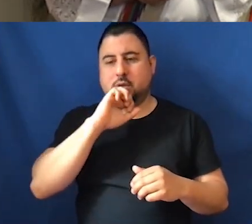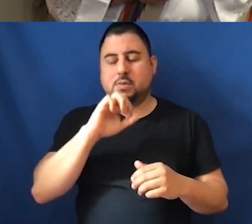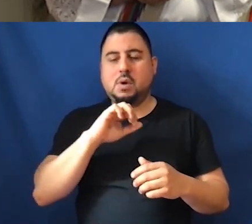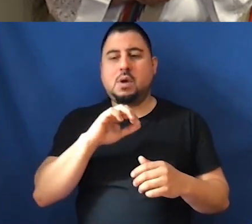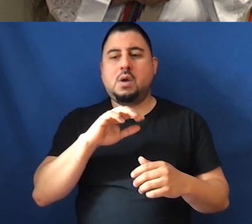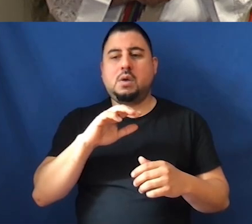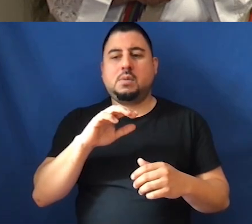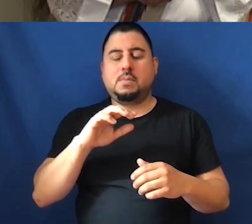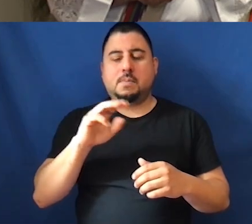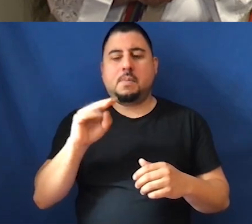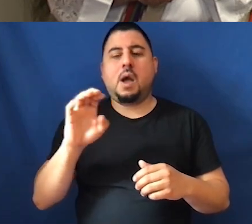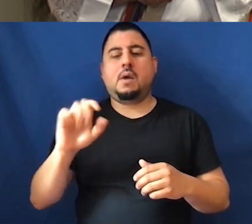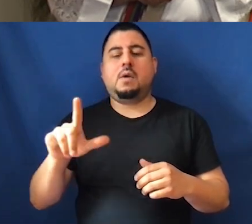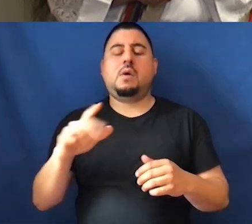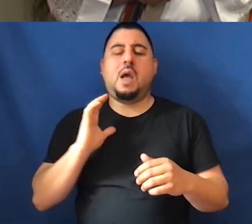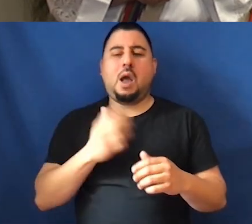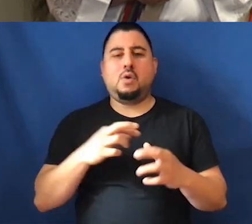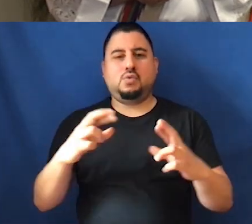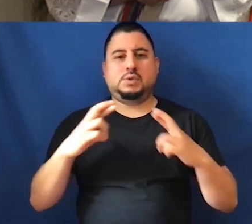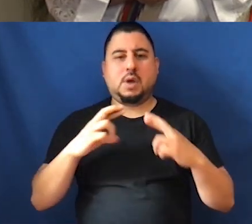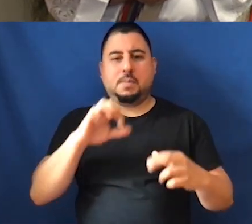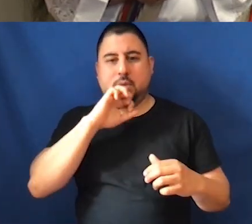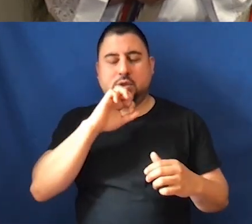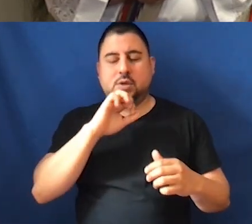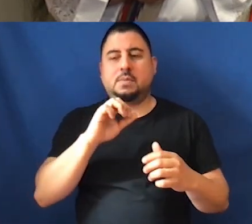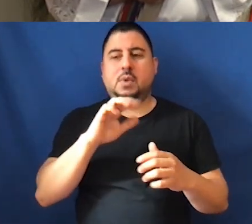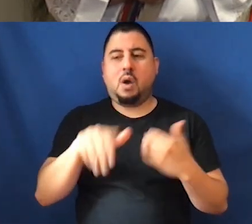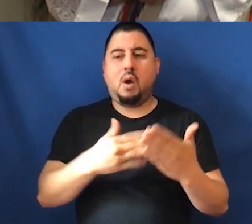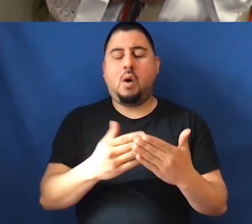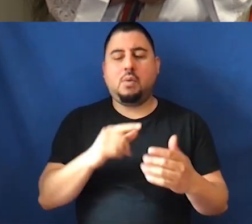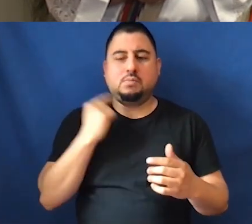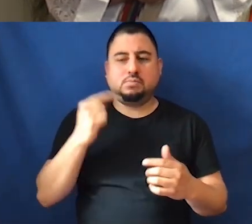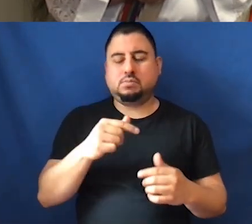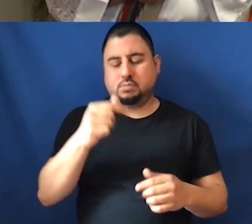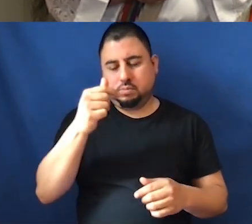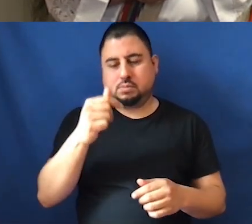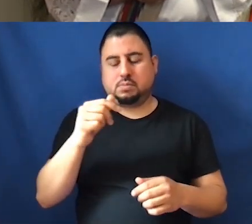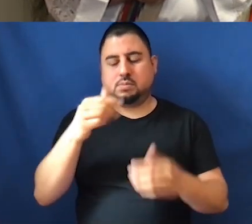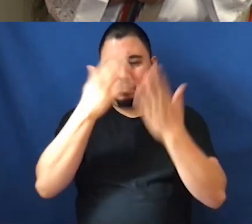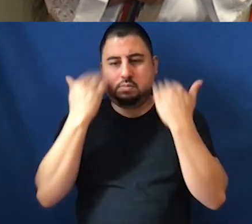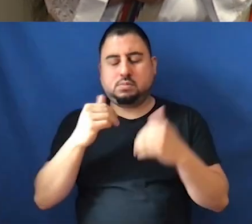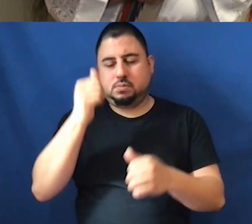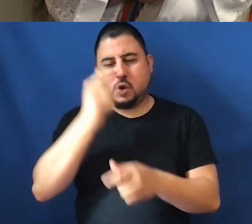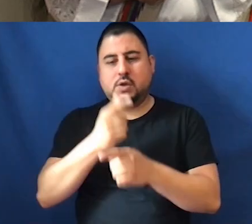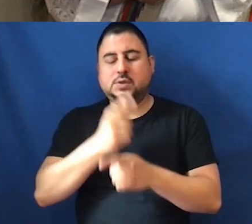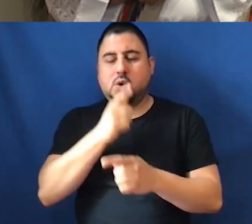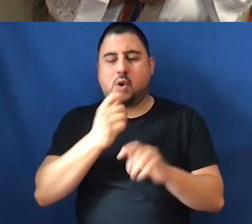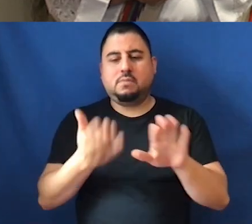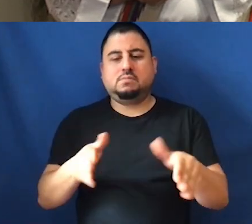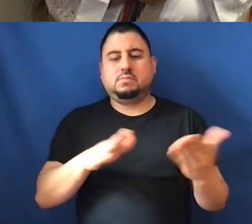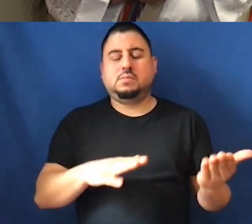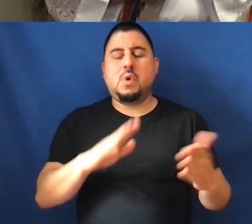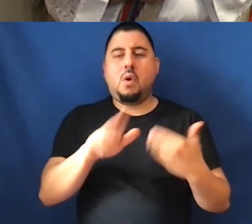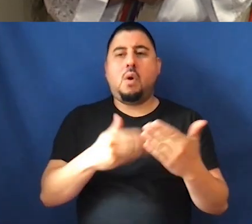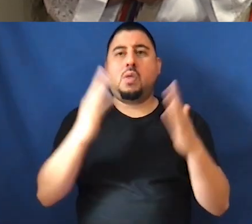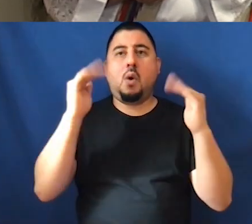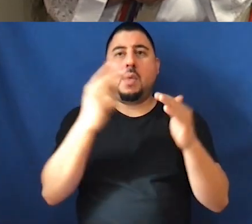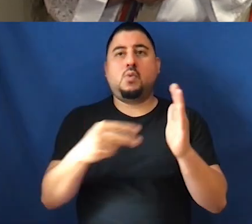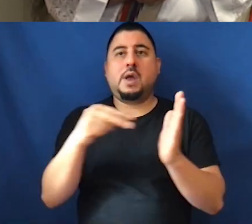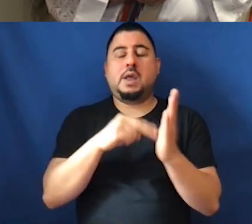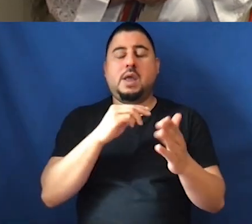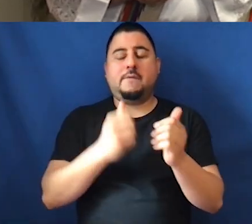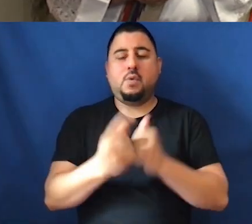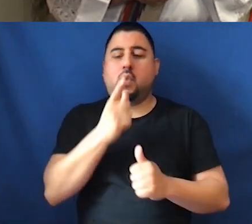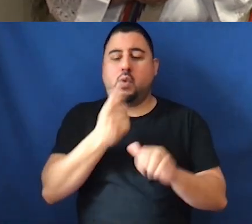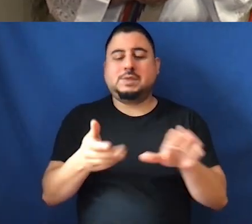and all the clergy. Remember also our brothers and sisters who have fallen asleep in the hope of the resurrection, and all who have died in your